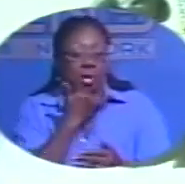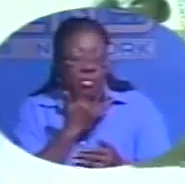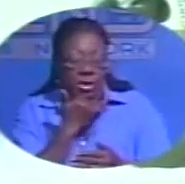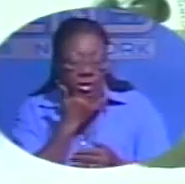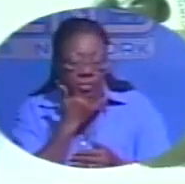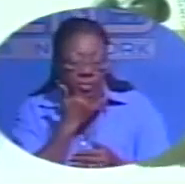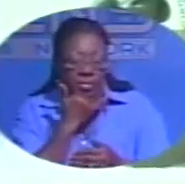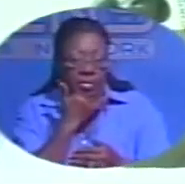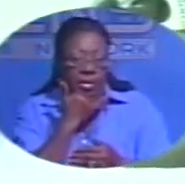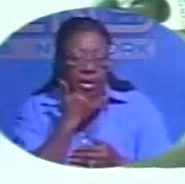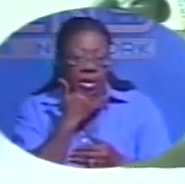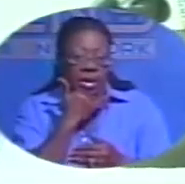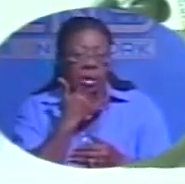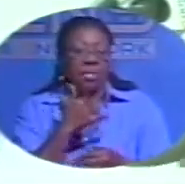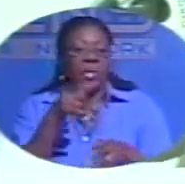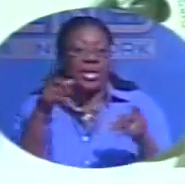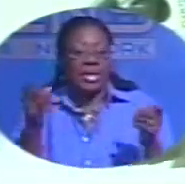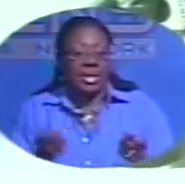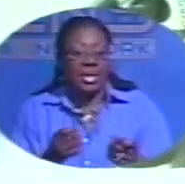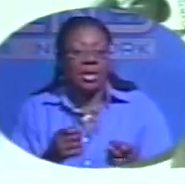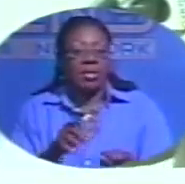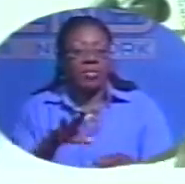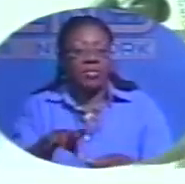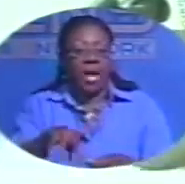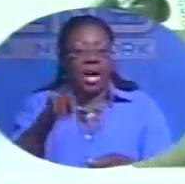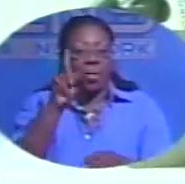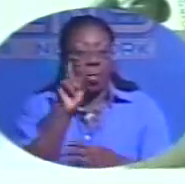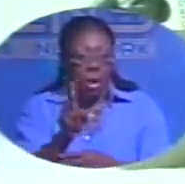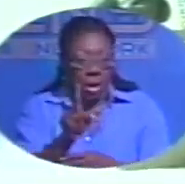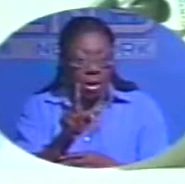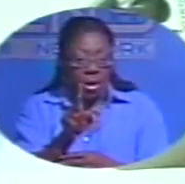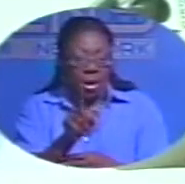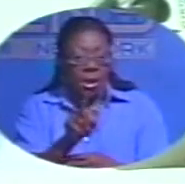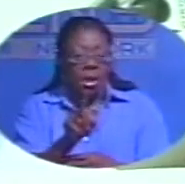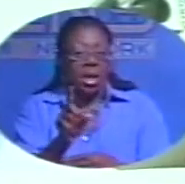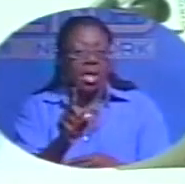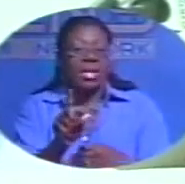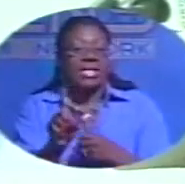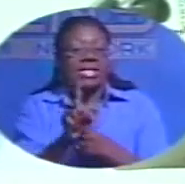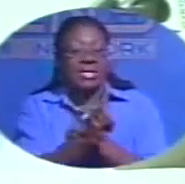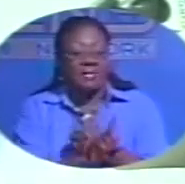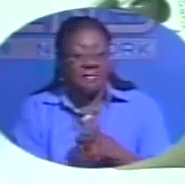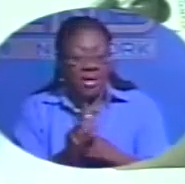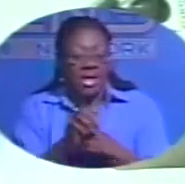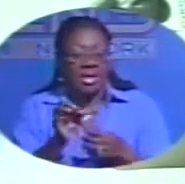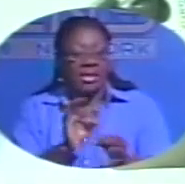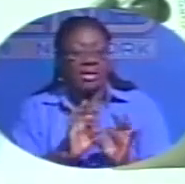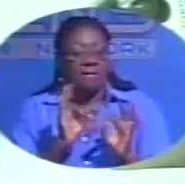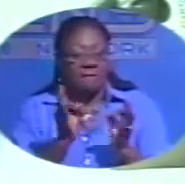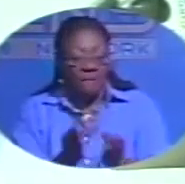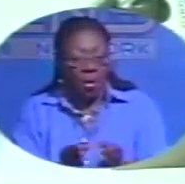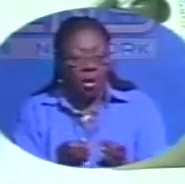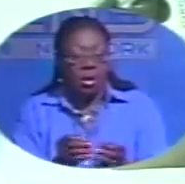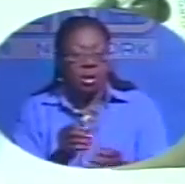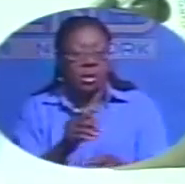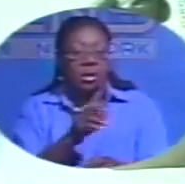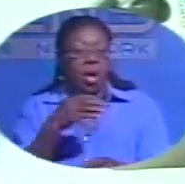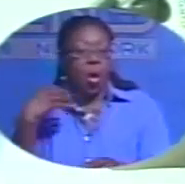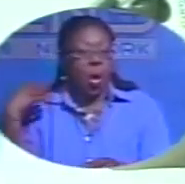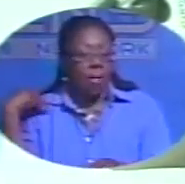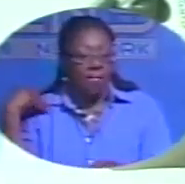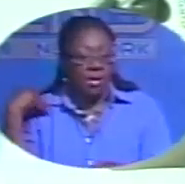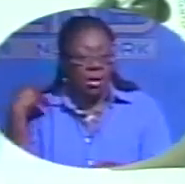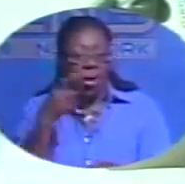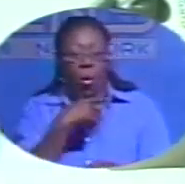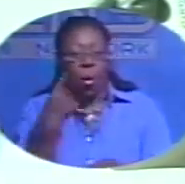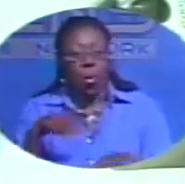Force officer, we don't need too many. We just need one to make an example, because that cannot be tolerated. Certainly, I